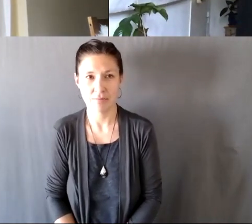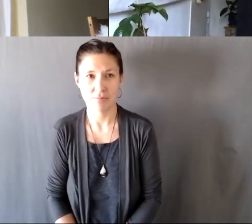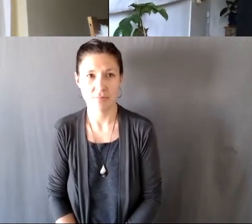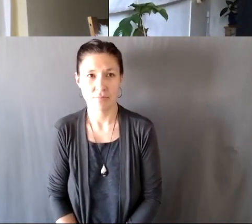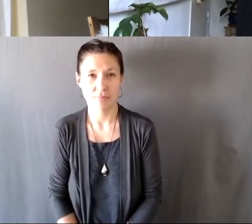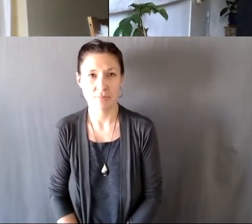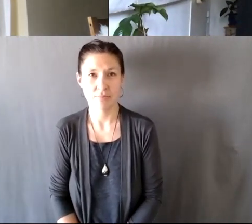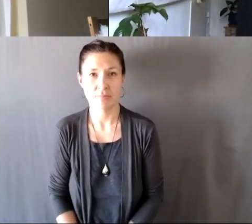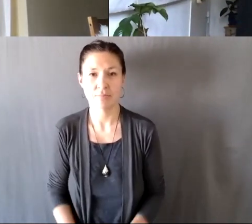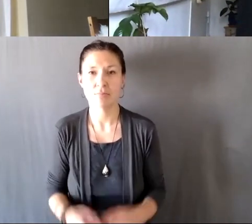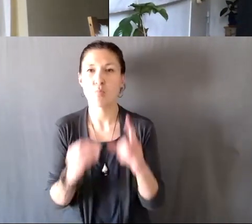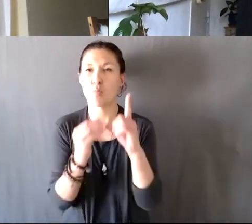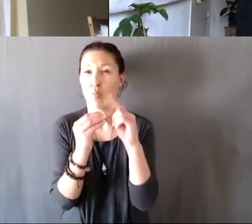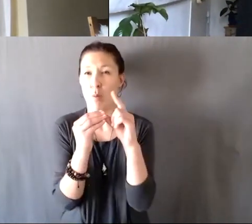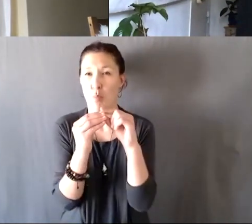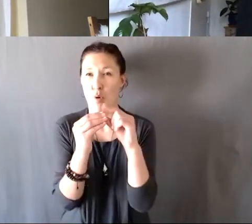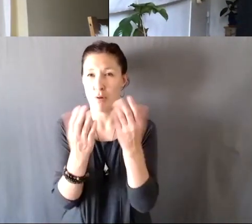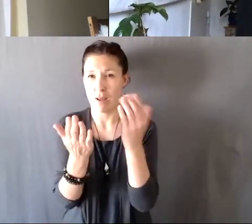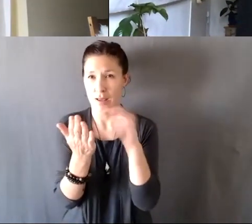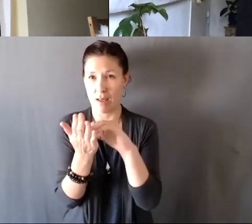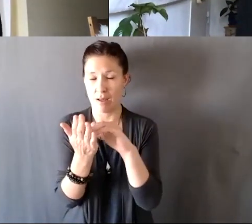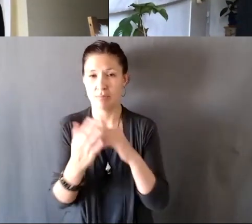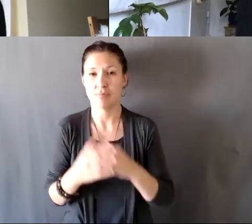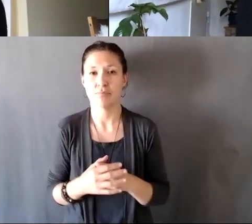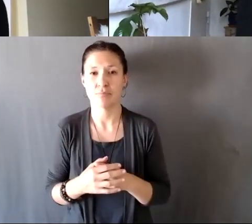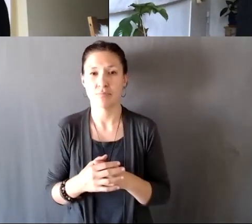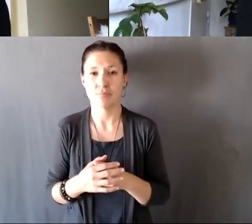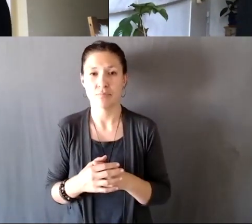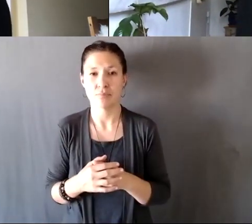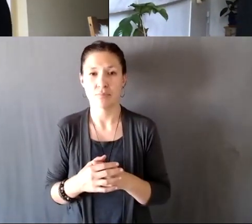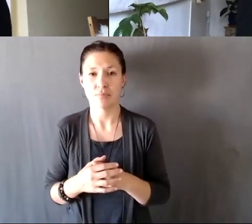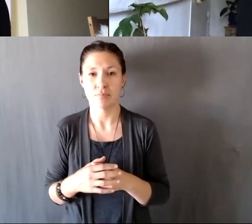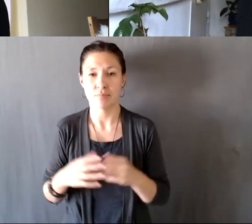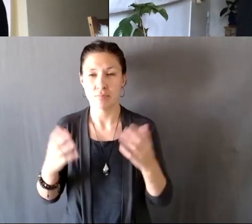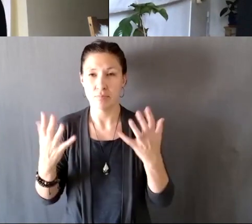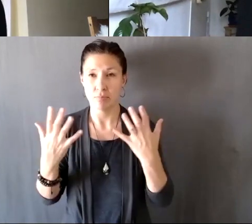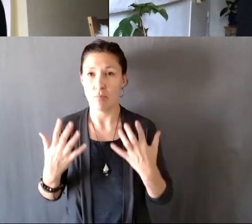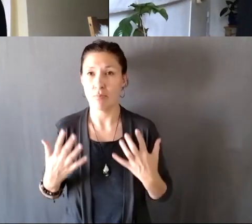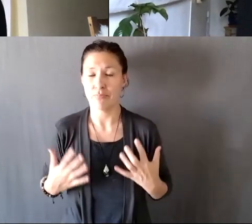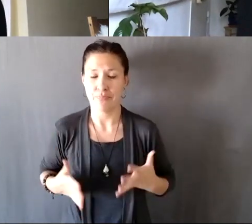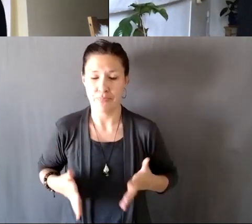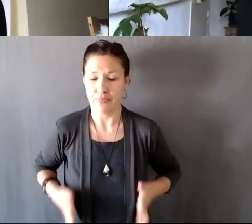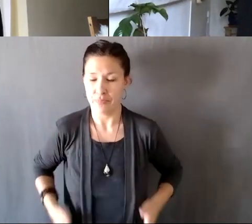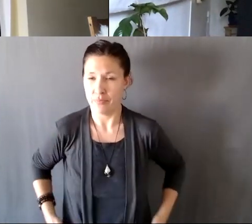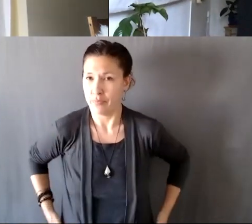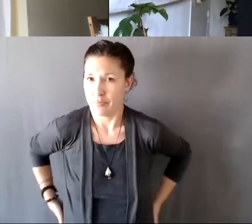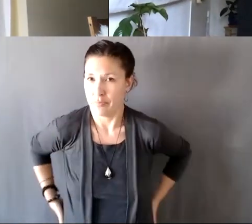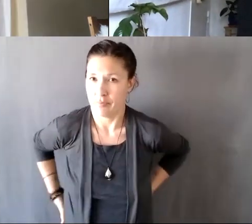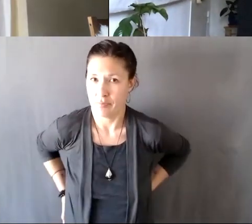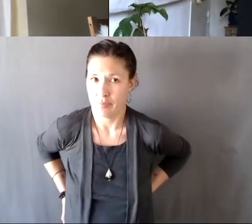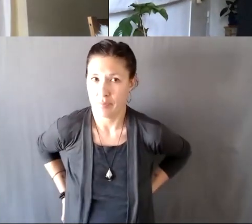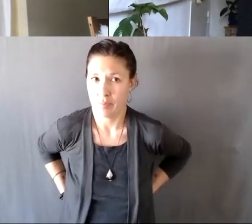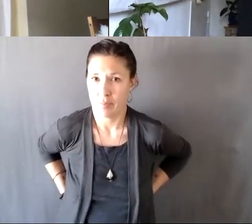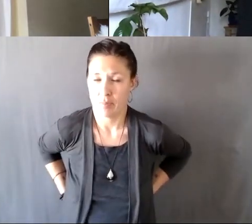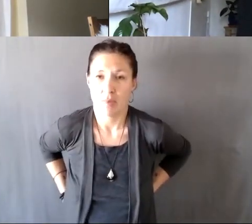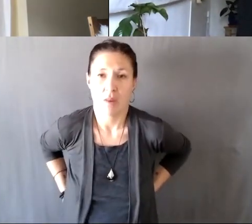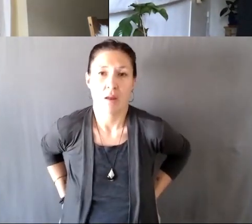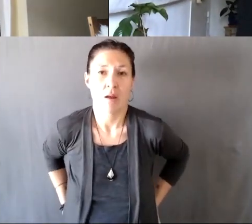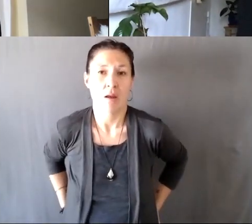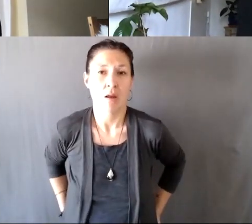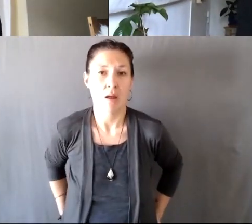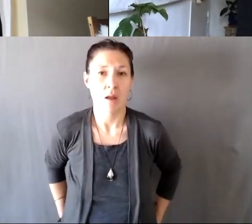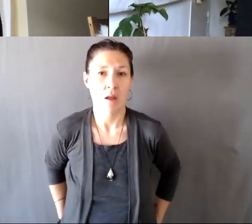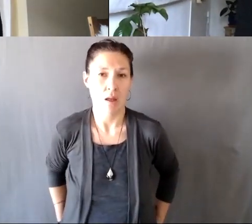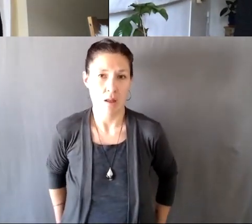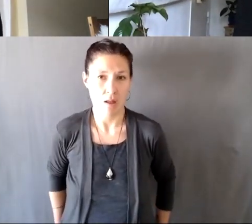One more time, massaging the backs of the legs as we move down, the inside of the legs as we roll